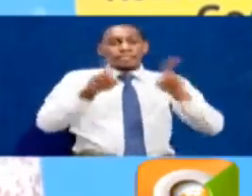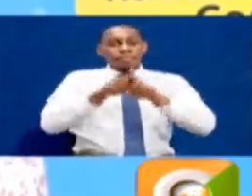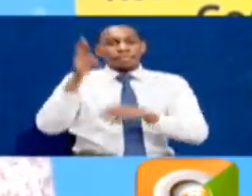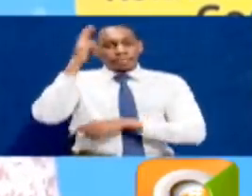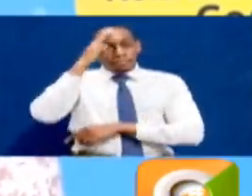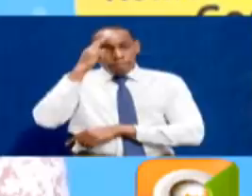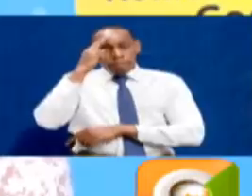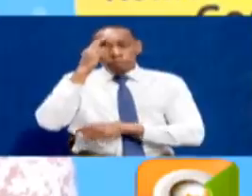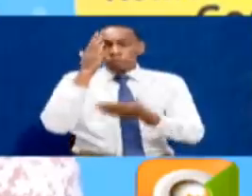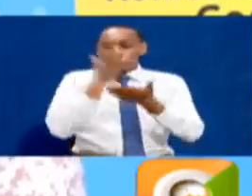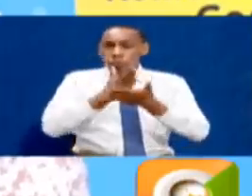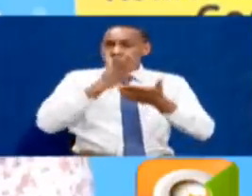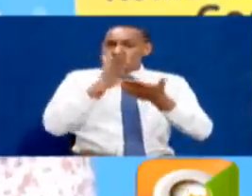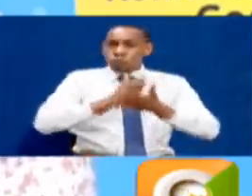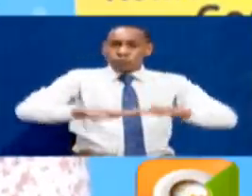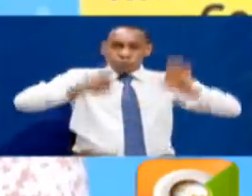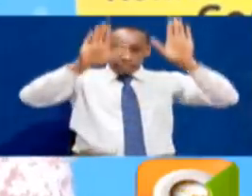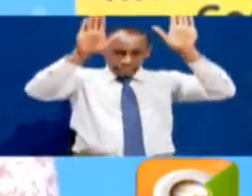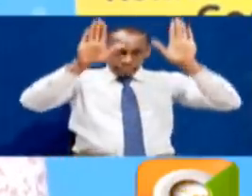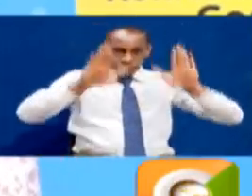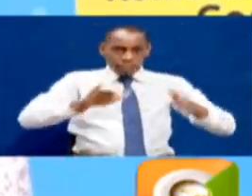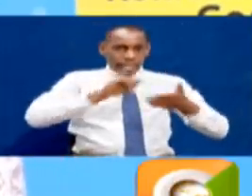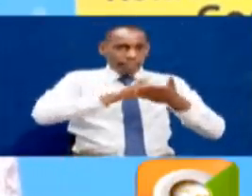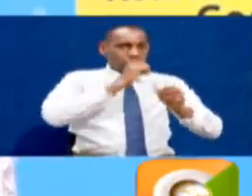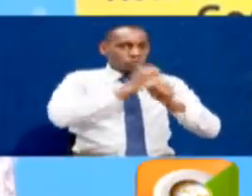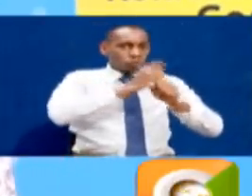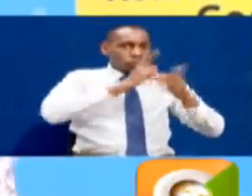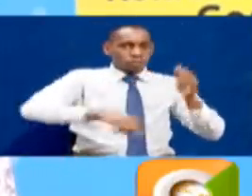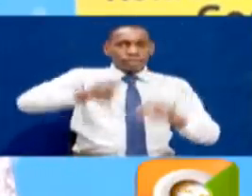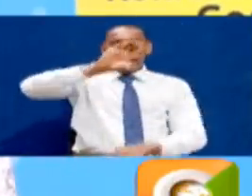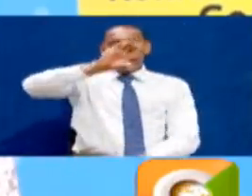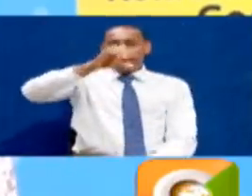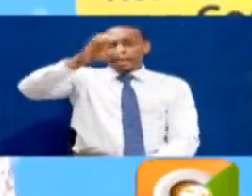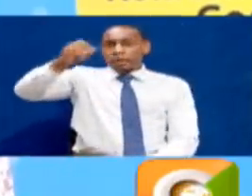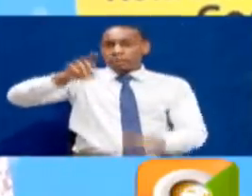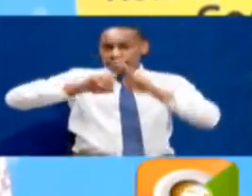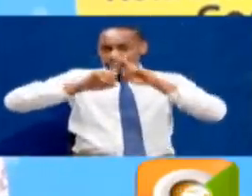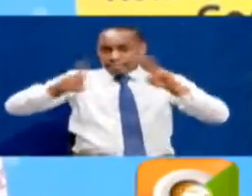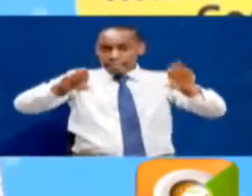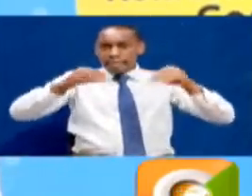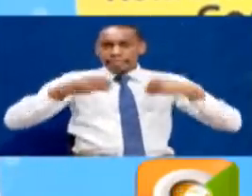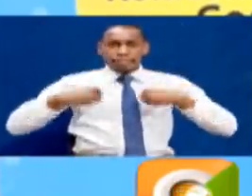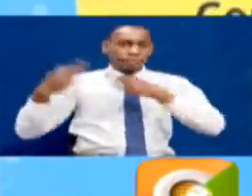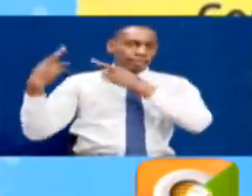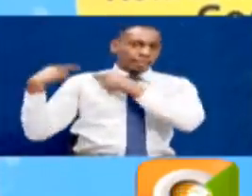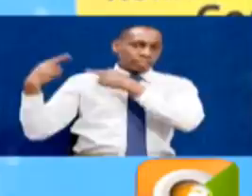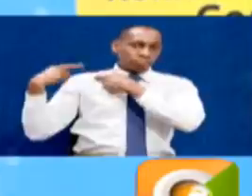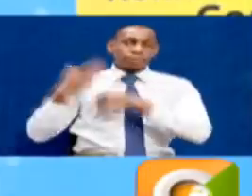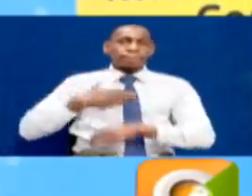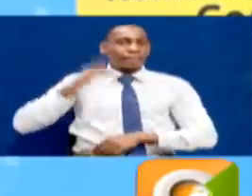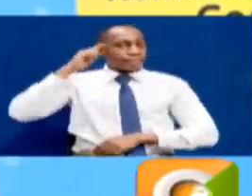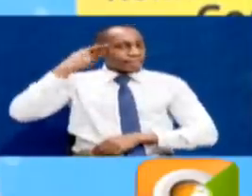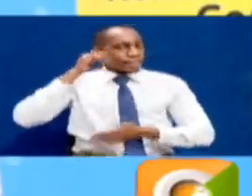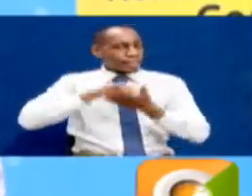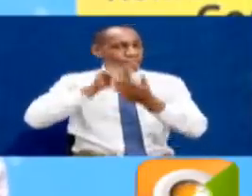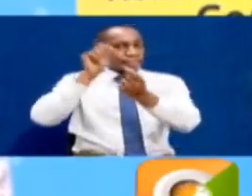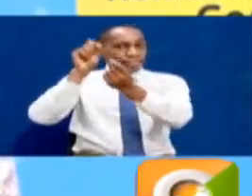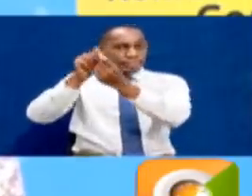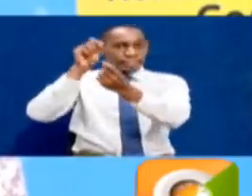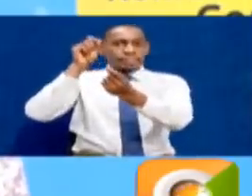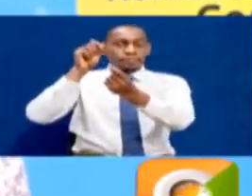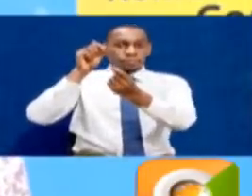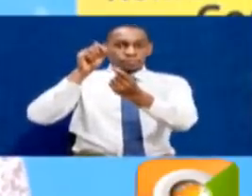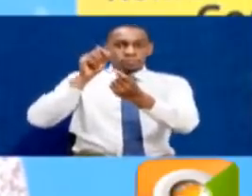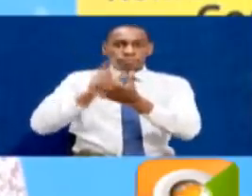why it is so critical that we ensure that counties begin to take responsibility. I think the test